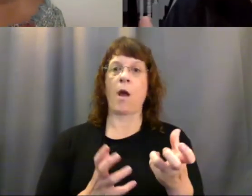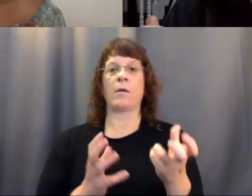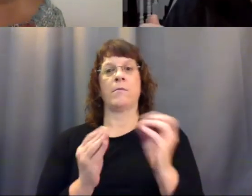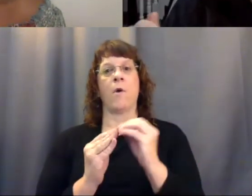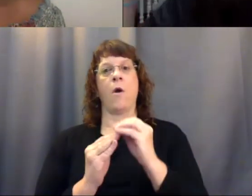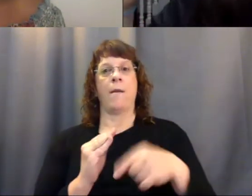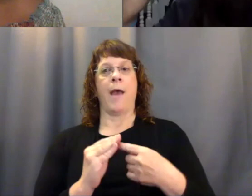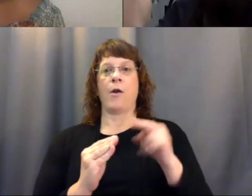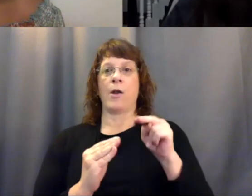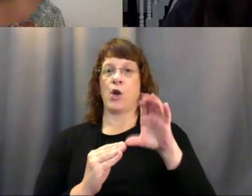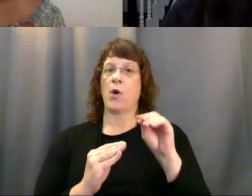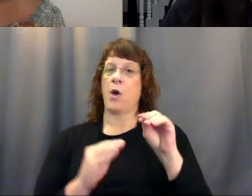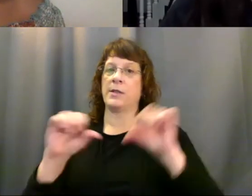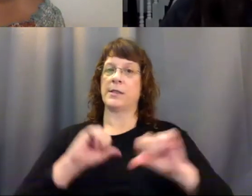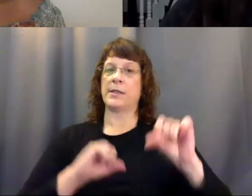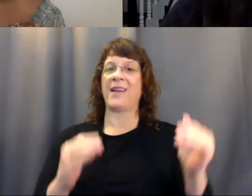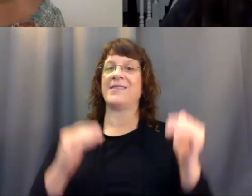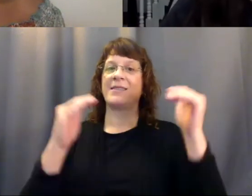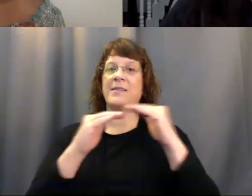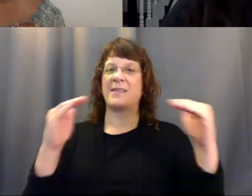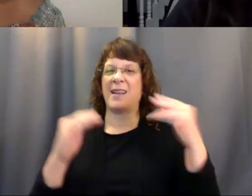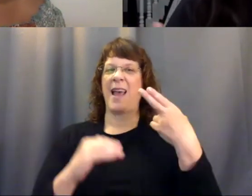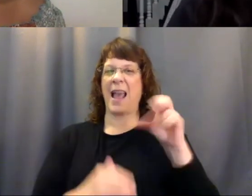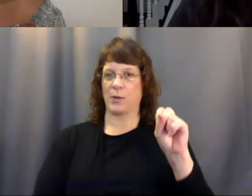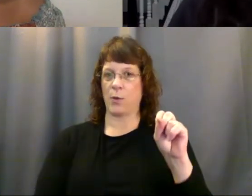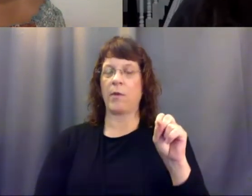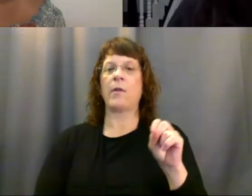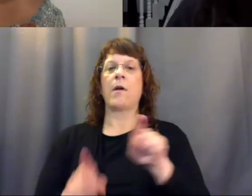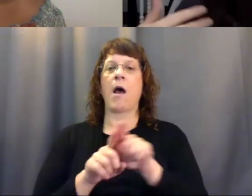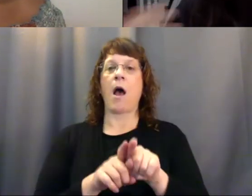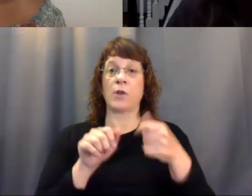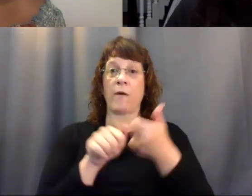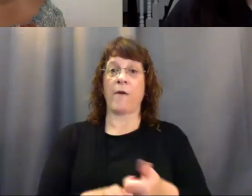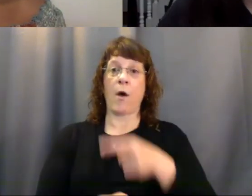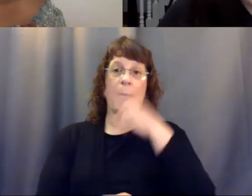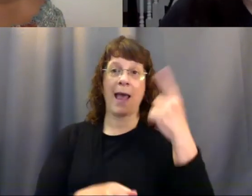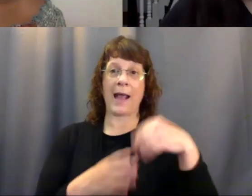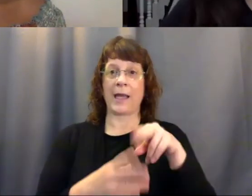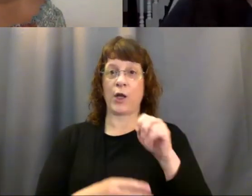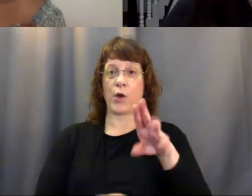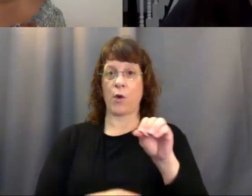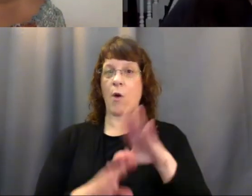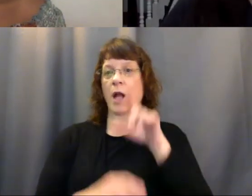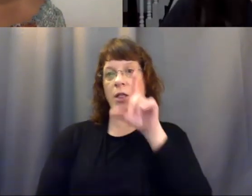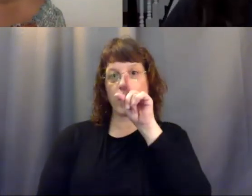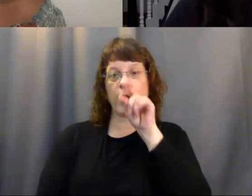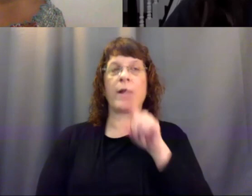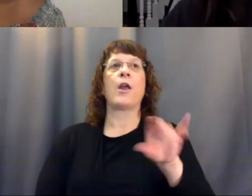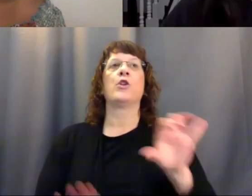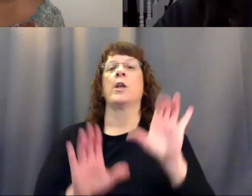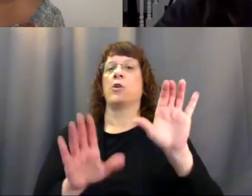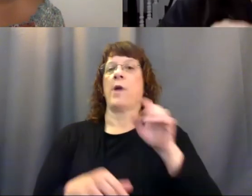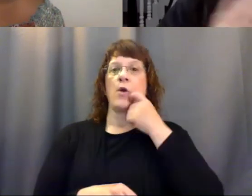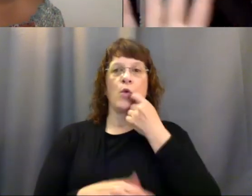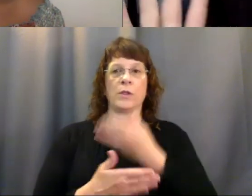about neuroscience at the high school level. And also follow Black and Neuro on Twitter. They're doing such cool stuff this week, and I